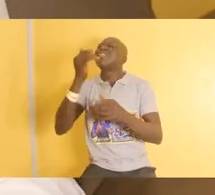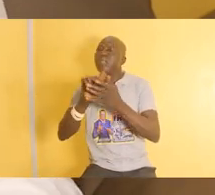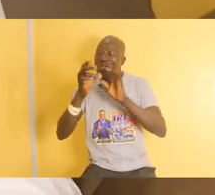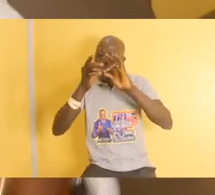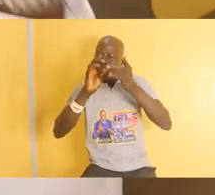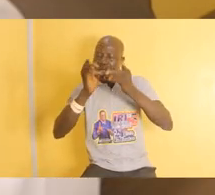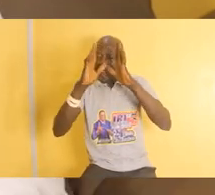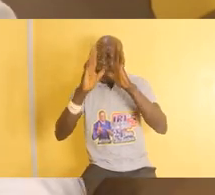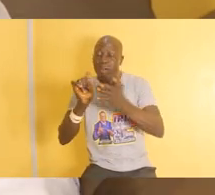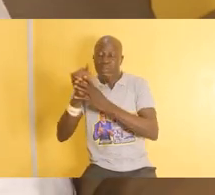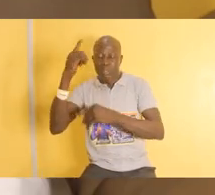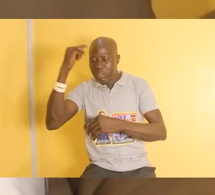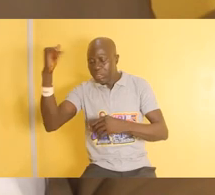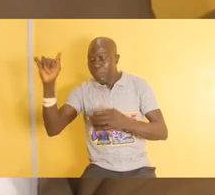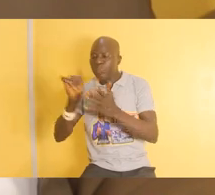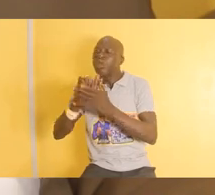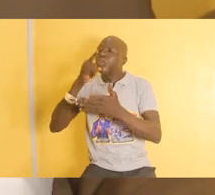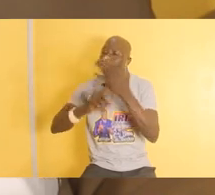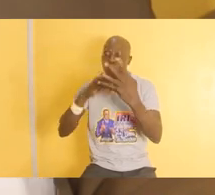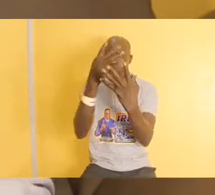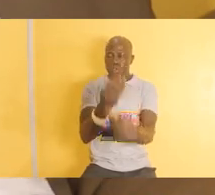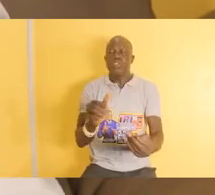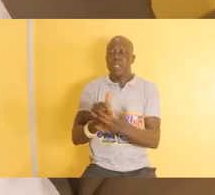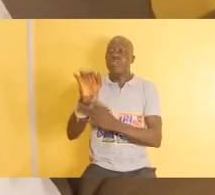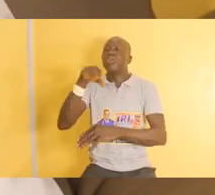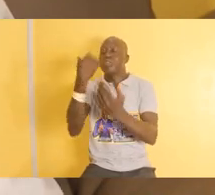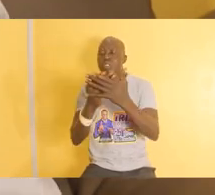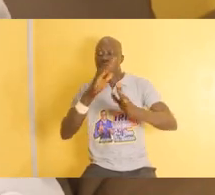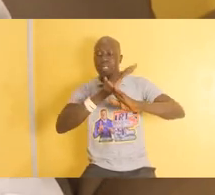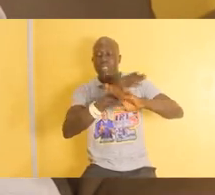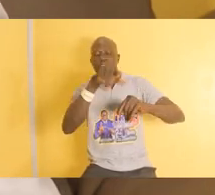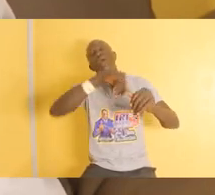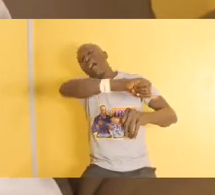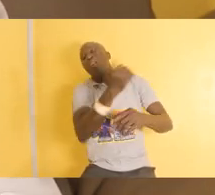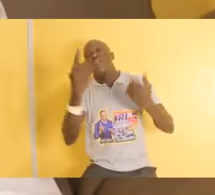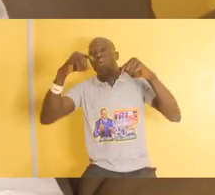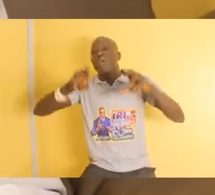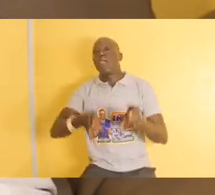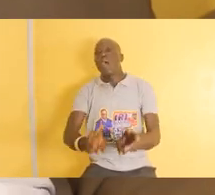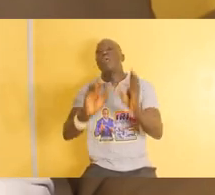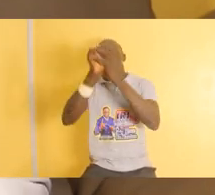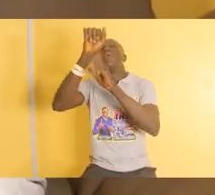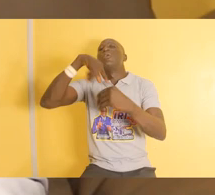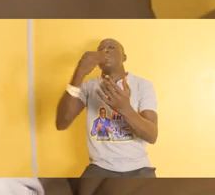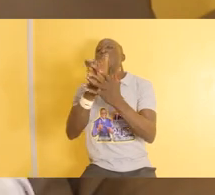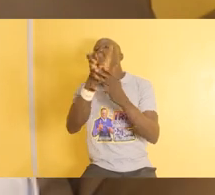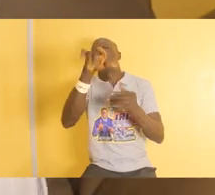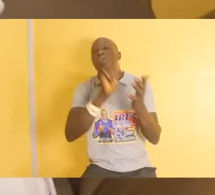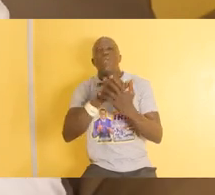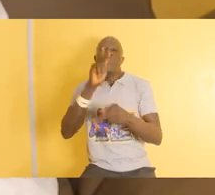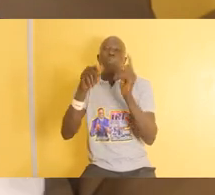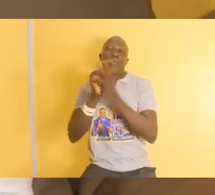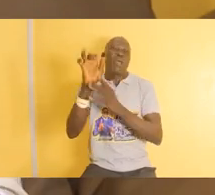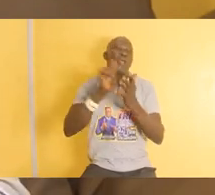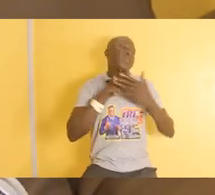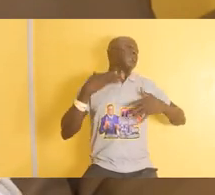we'll tell you the interpretation of your dream to se, the solution atin to da du ona abayo re the way out aso fo we'll tell you awon to tin